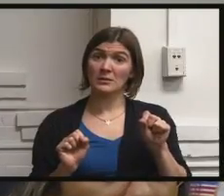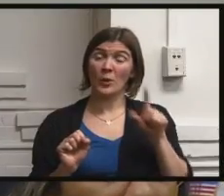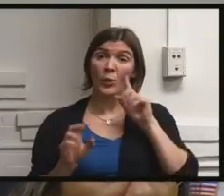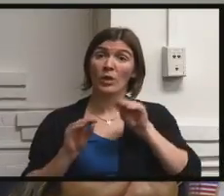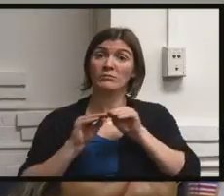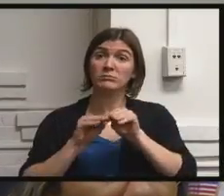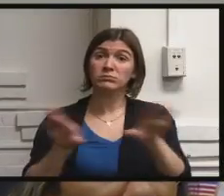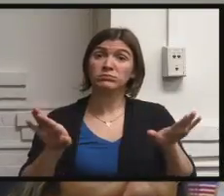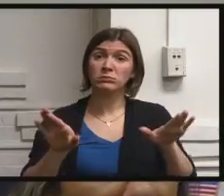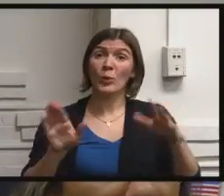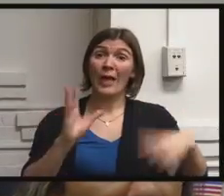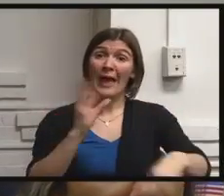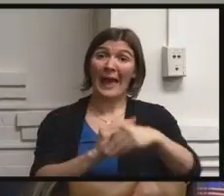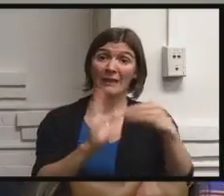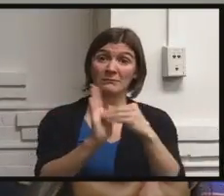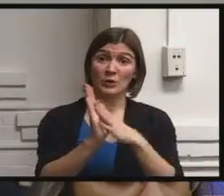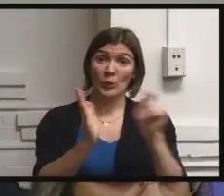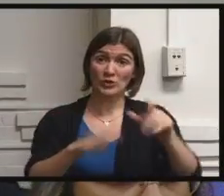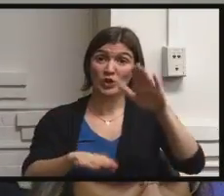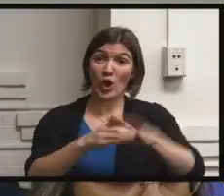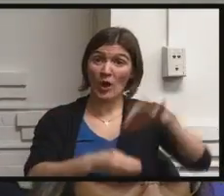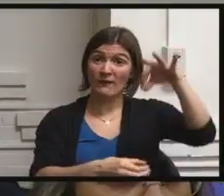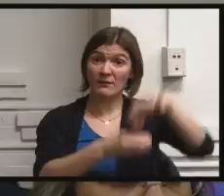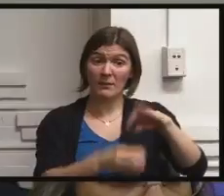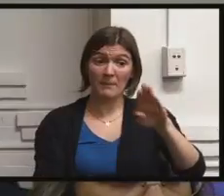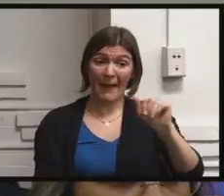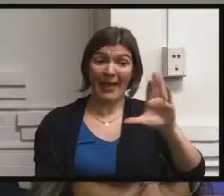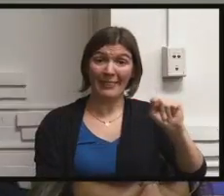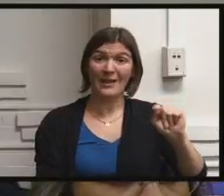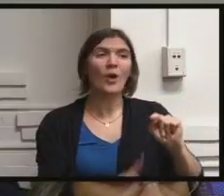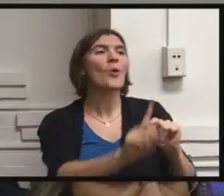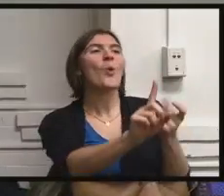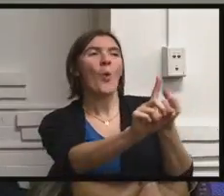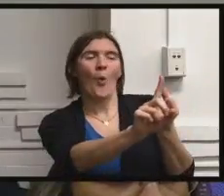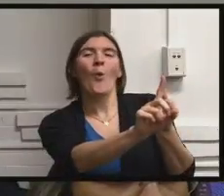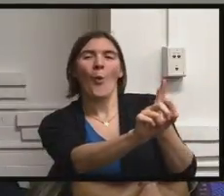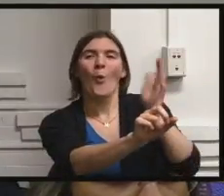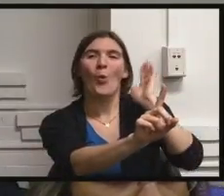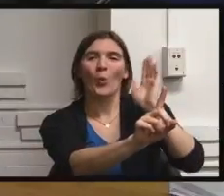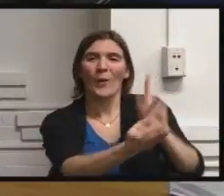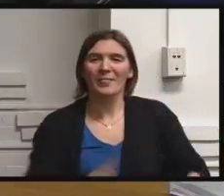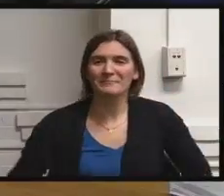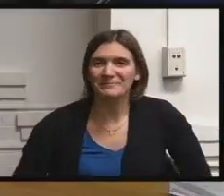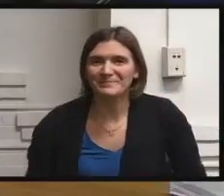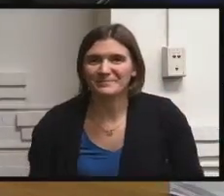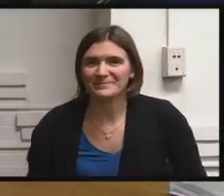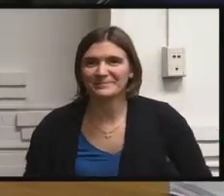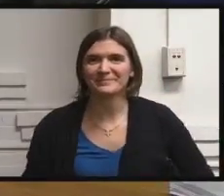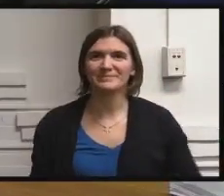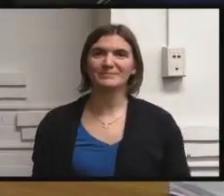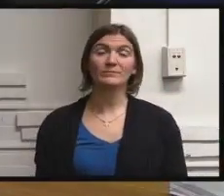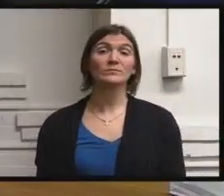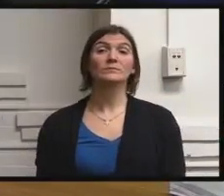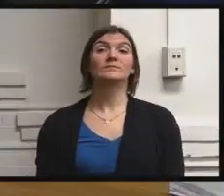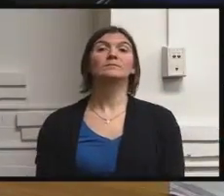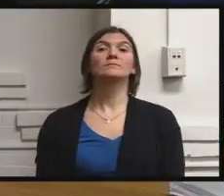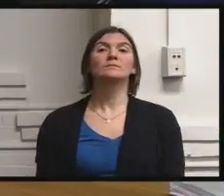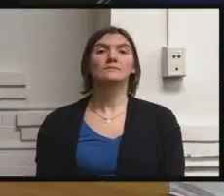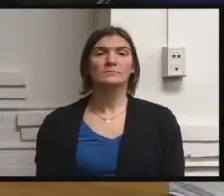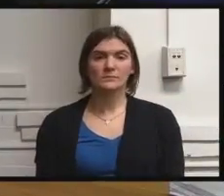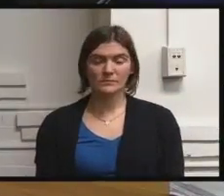get to that in a second. We'll get to that in a second. Okay. So I was that's just next. Wondering how that plays into your schedule. Right. So then the